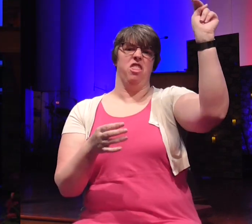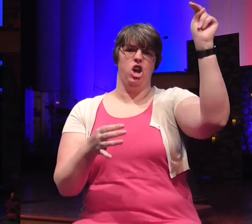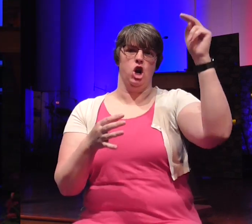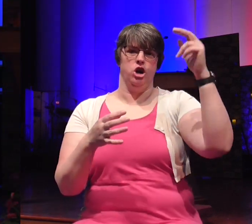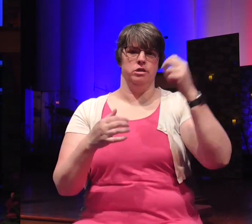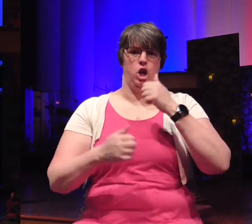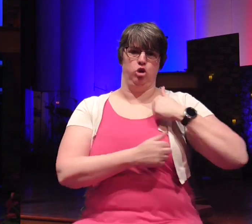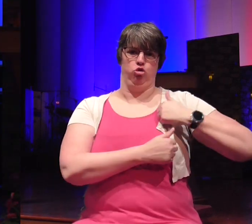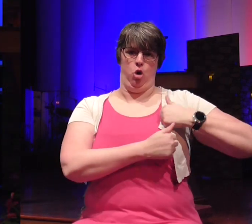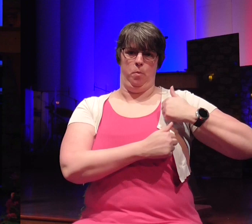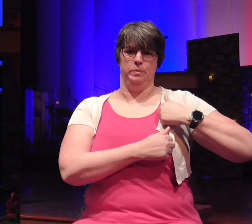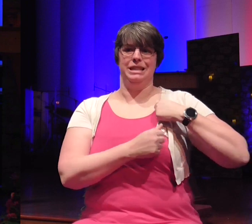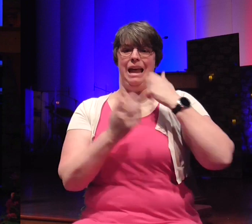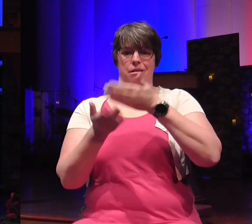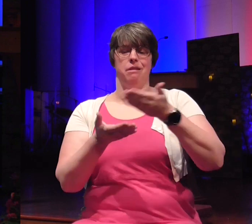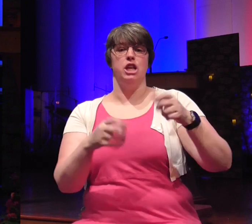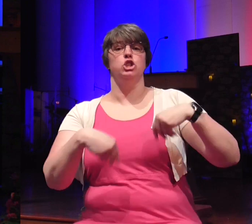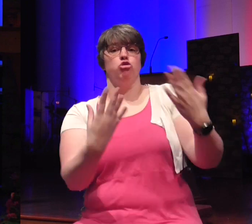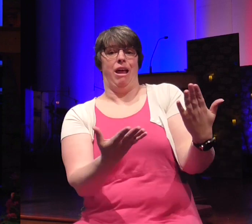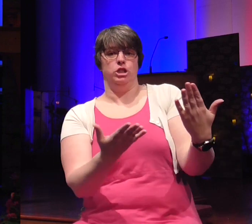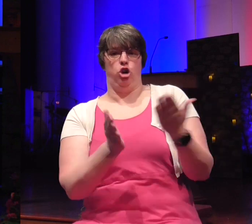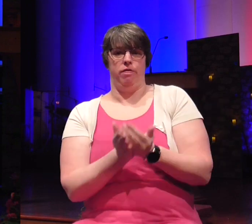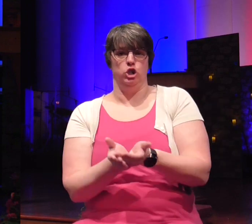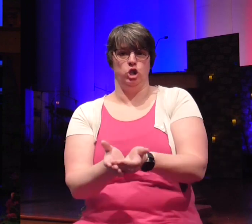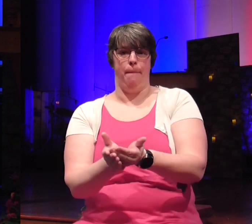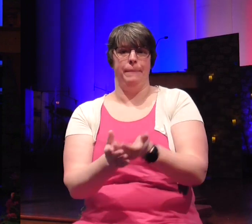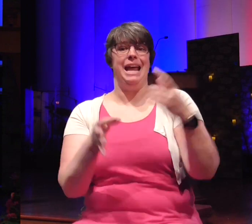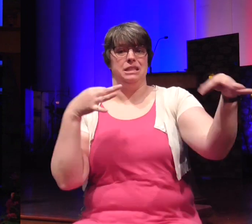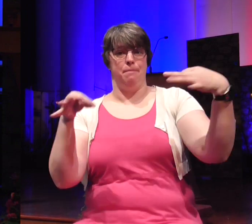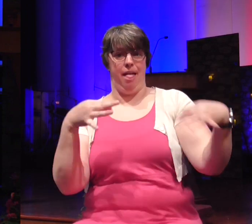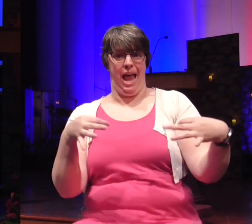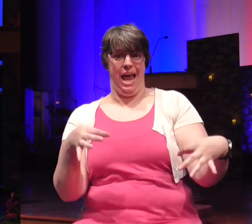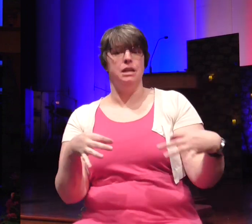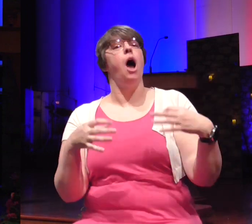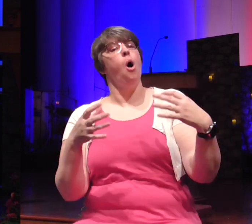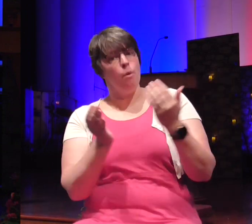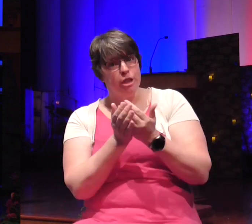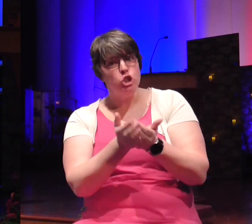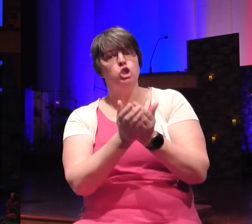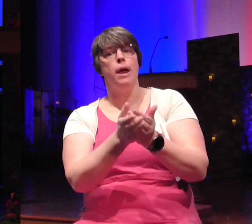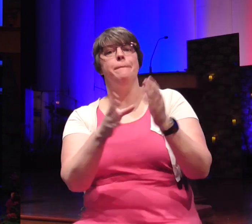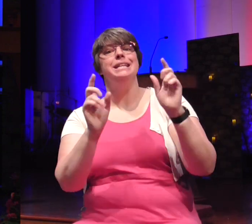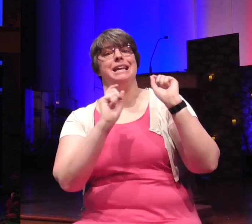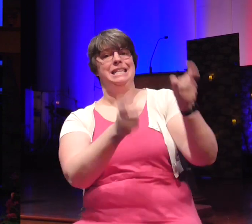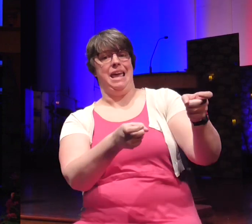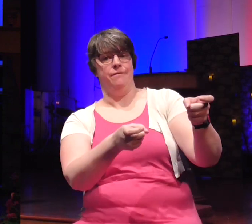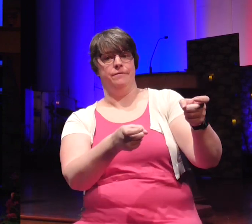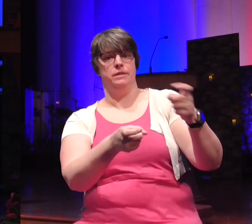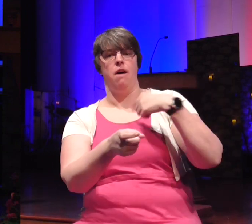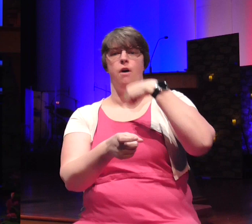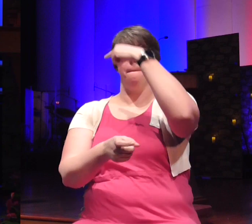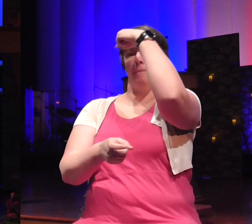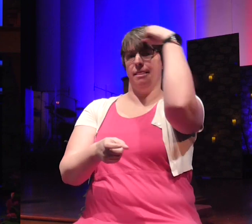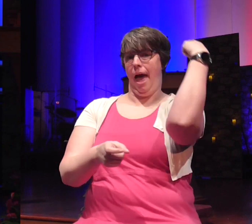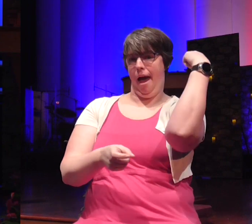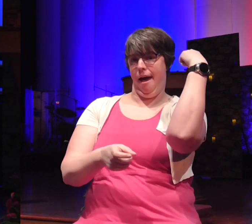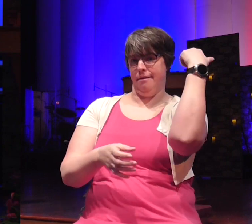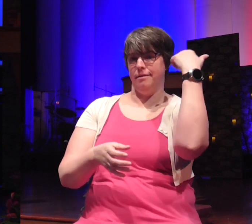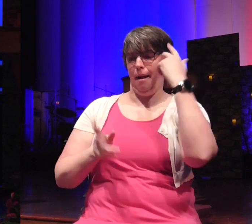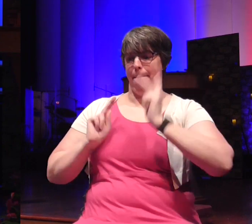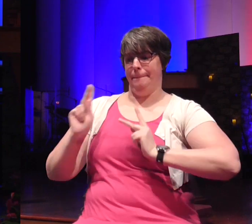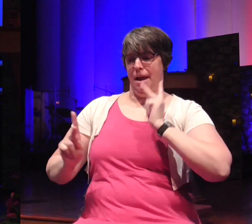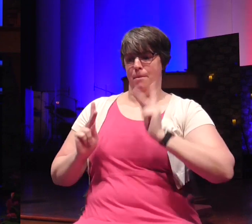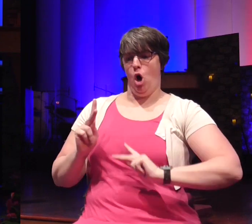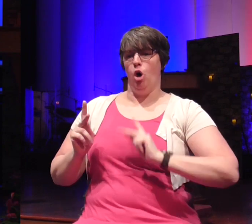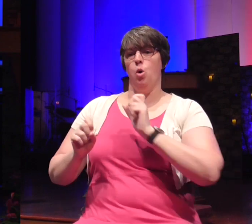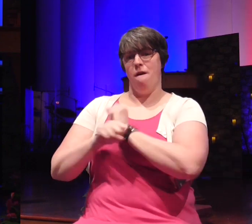to his quote, captors, he explained that the ship was a gift on behalf of all black Americans who were fighting to escape the physical and